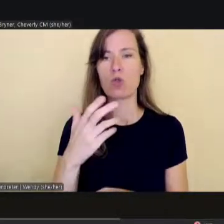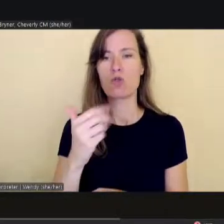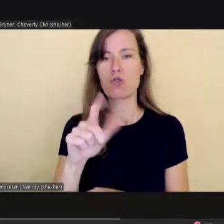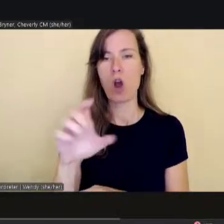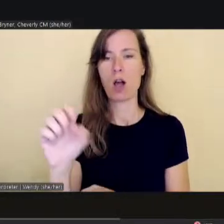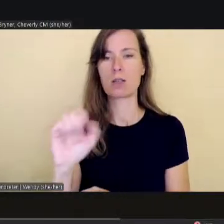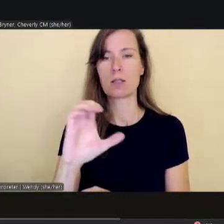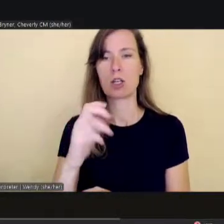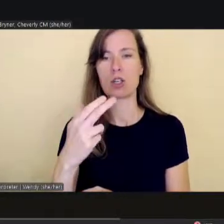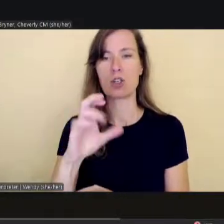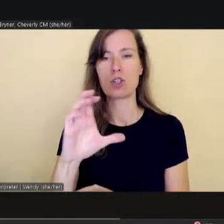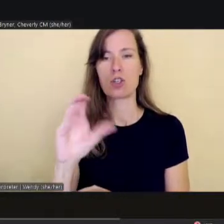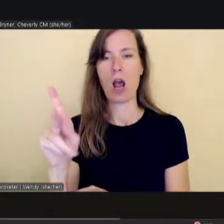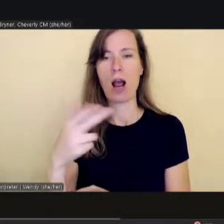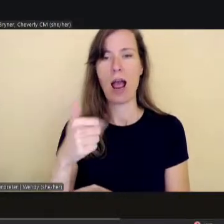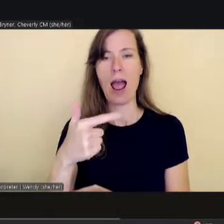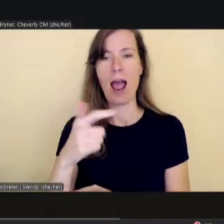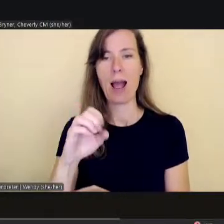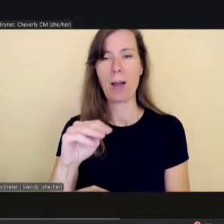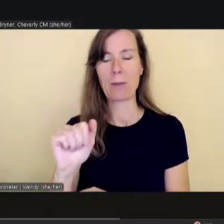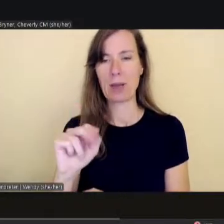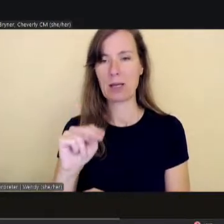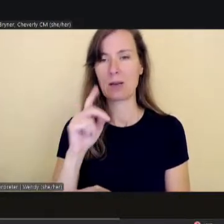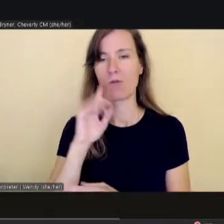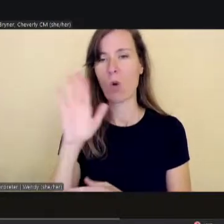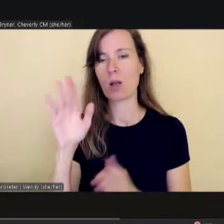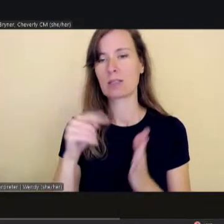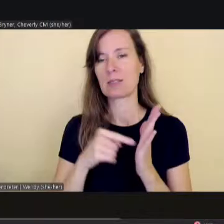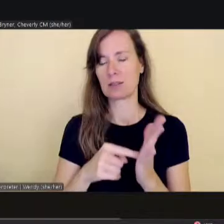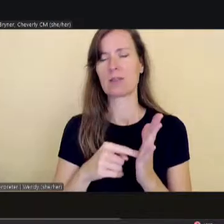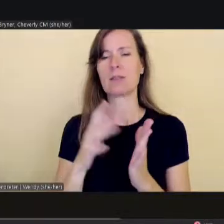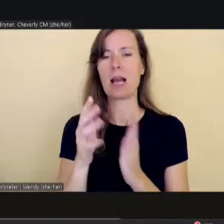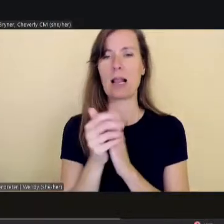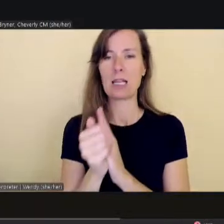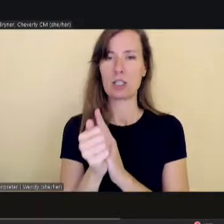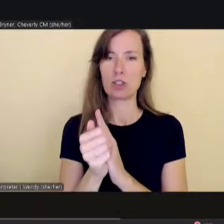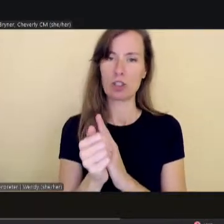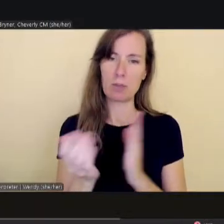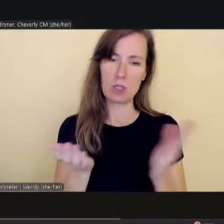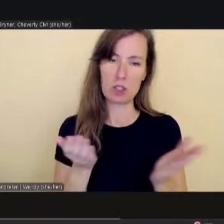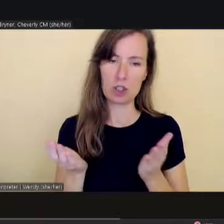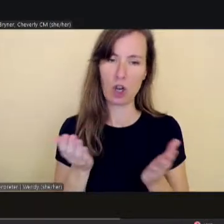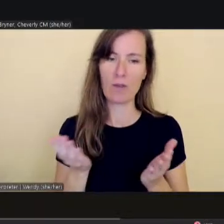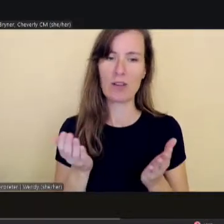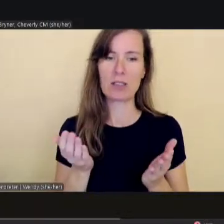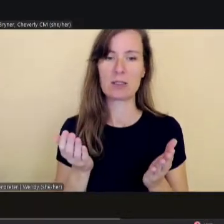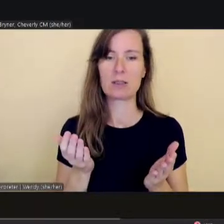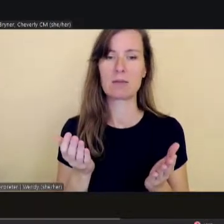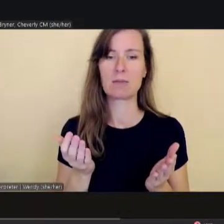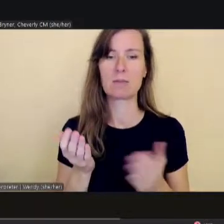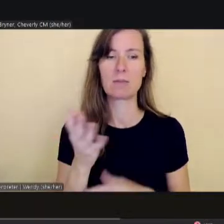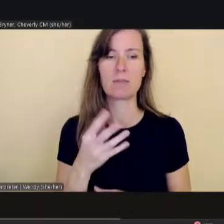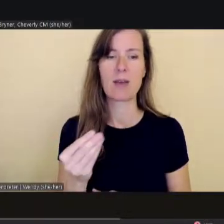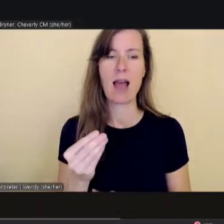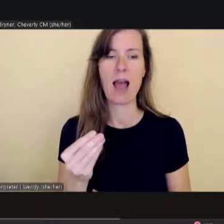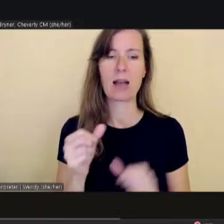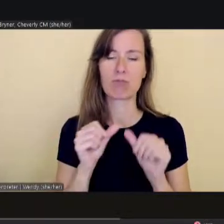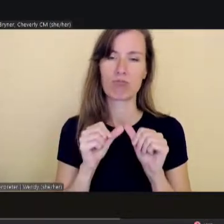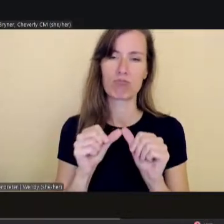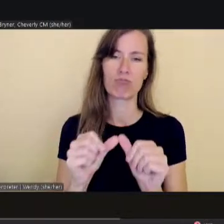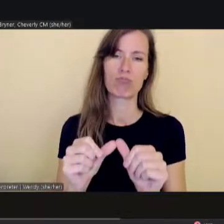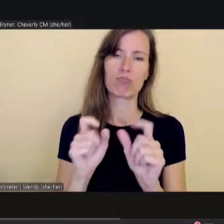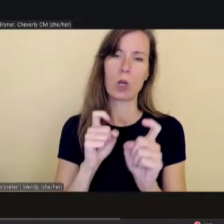his exemplary leadership, dedicated service, and enduring contributions to the life, spirit,